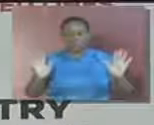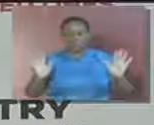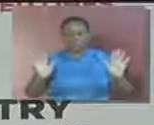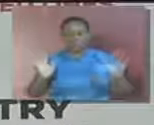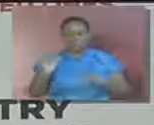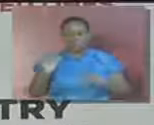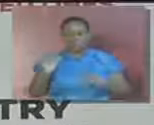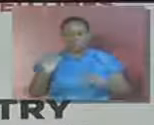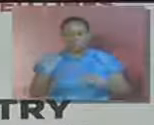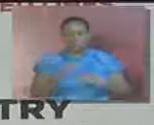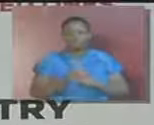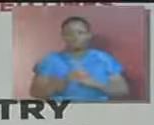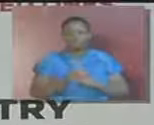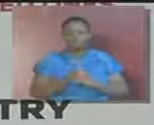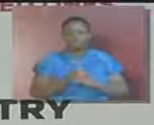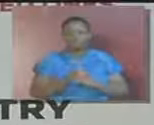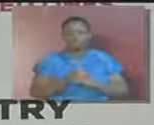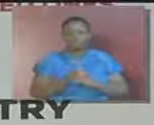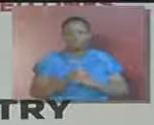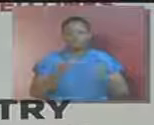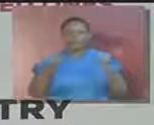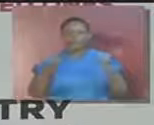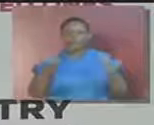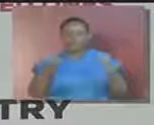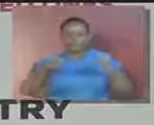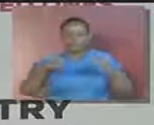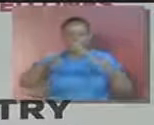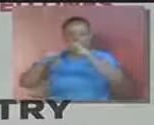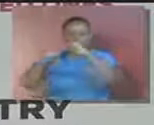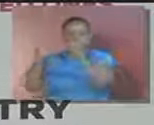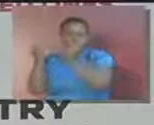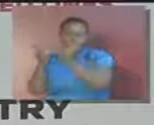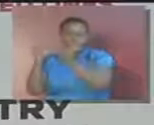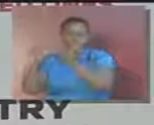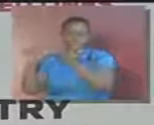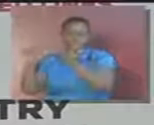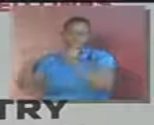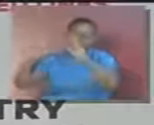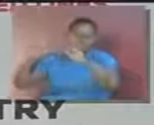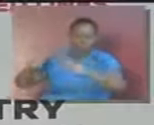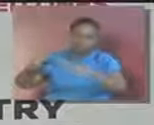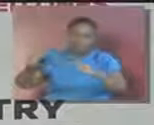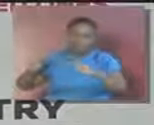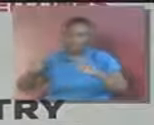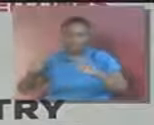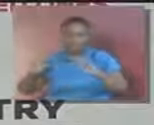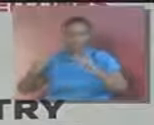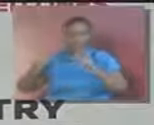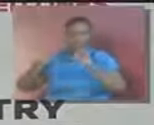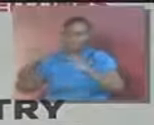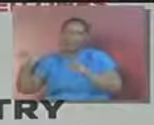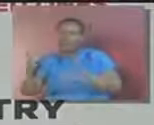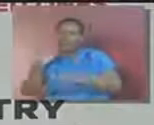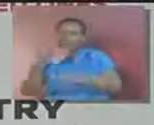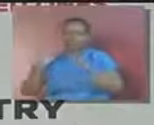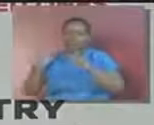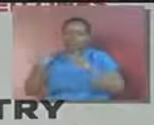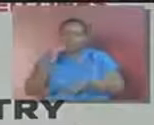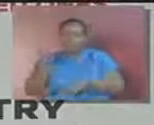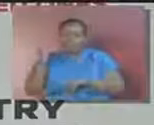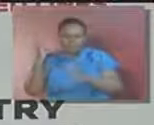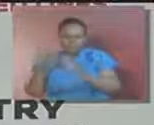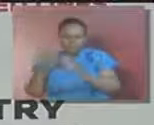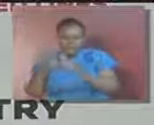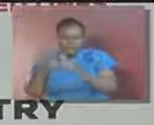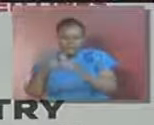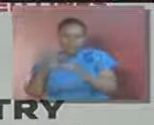the association to go into those facilities to vaccinate those persons who we could vaccinate.